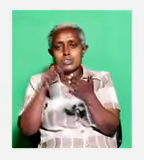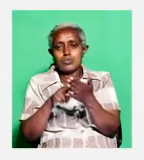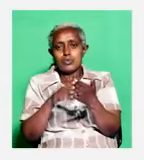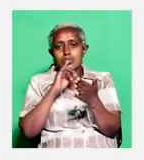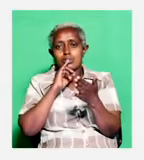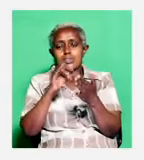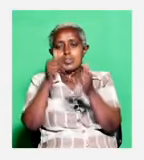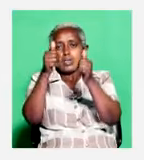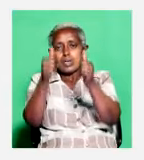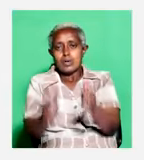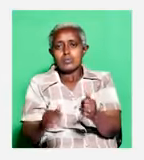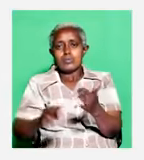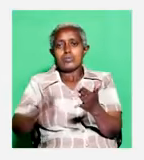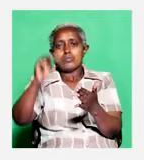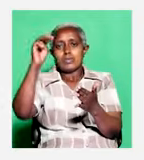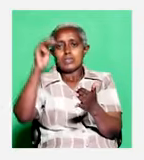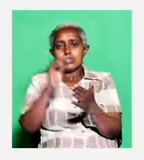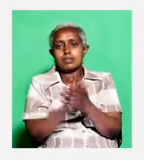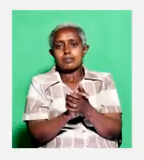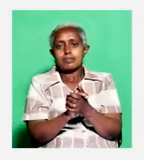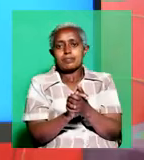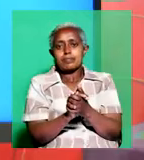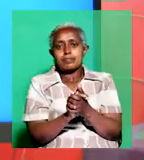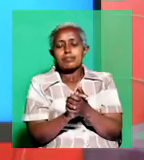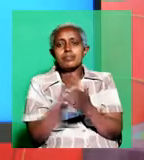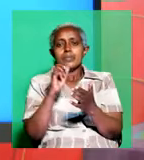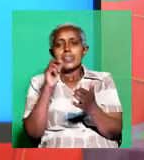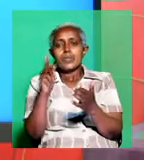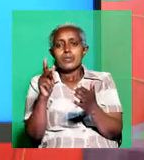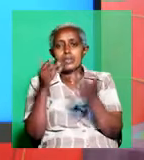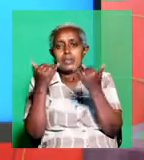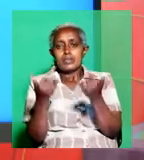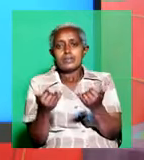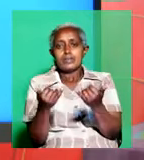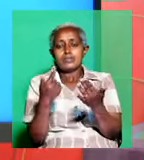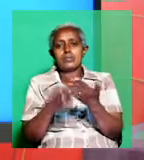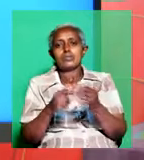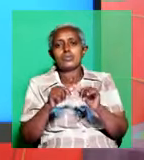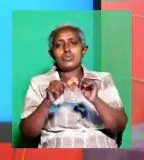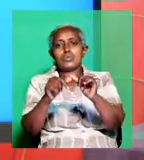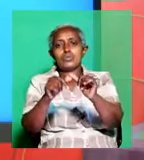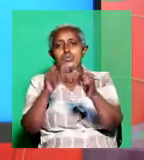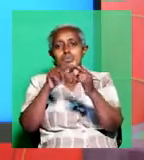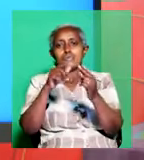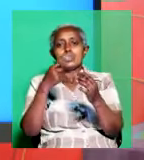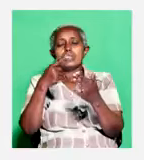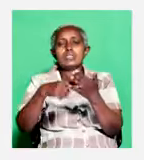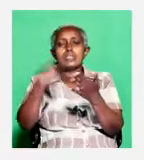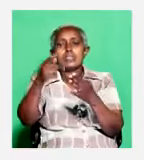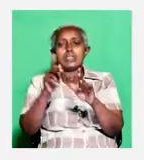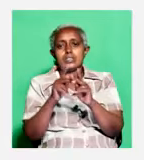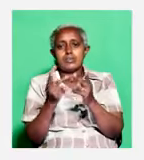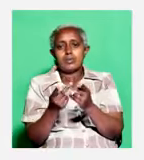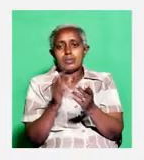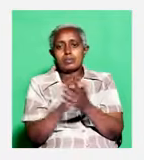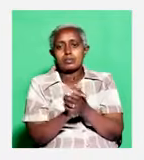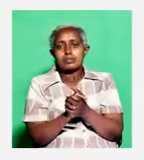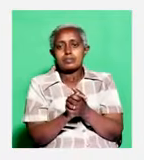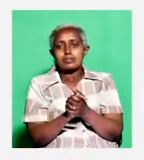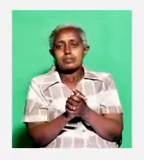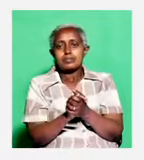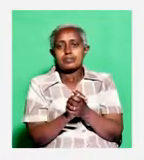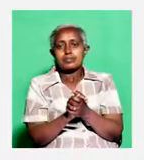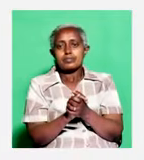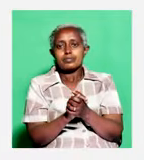is absolute maximum. Okay, now let's continue to the next part.